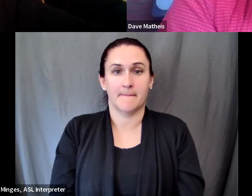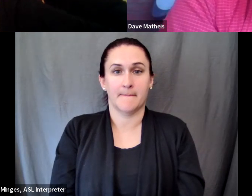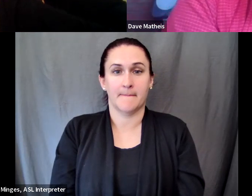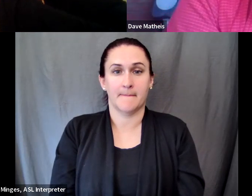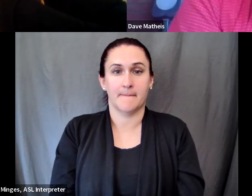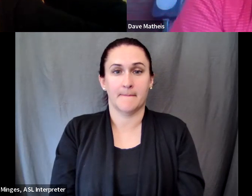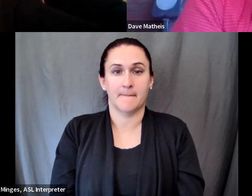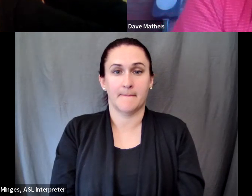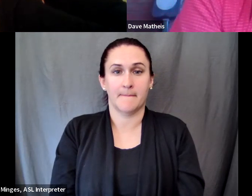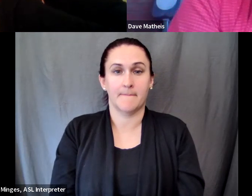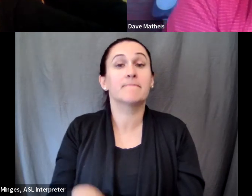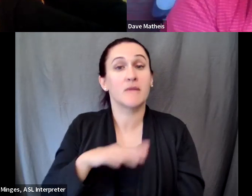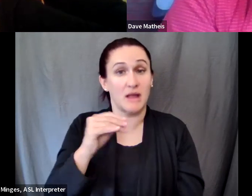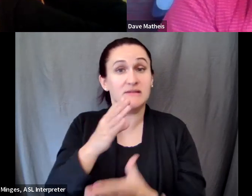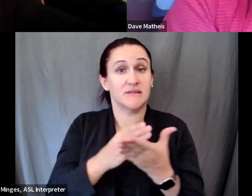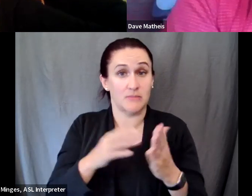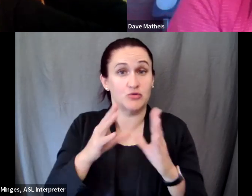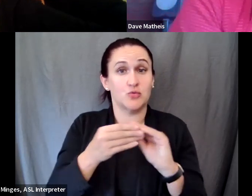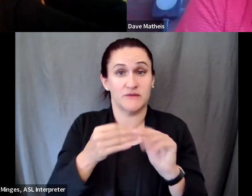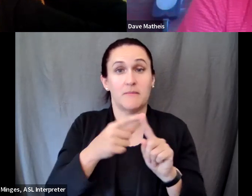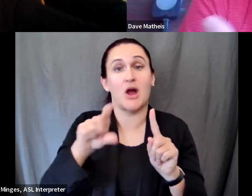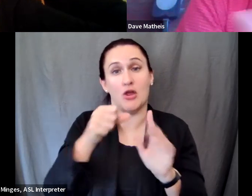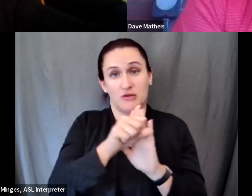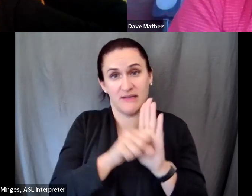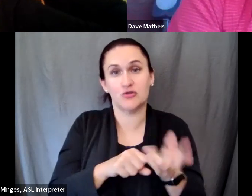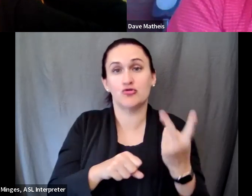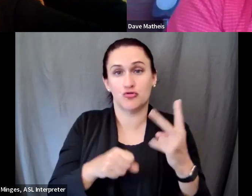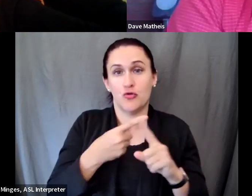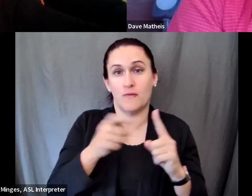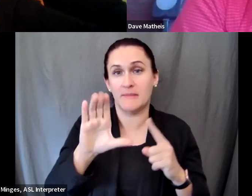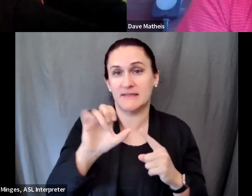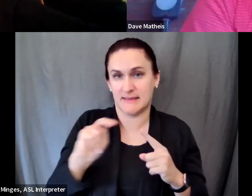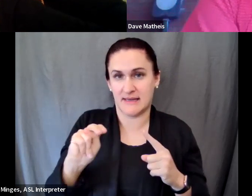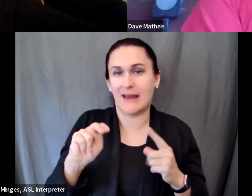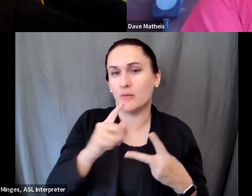8 of the stories came from other states. 2 are from the Cincinnati area. Lindsay was one.